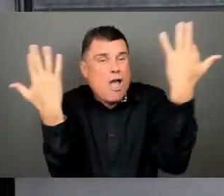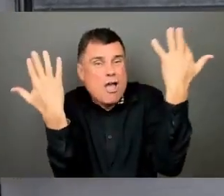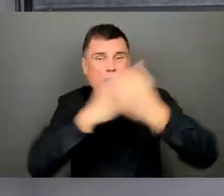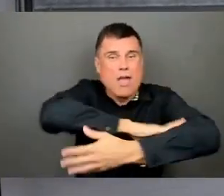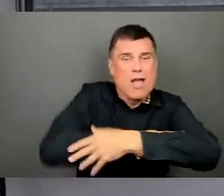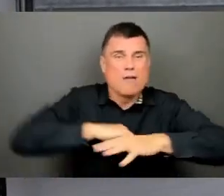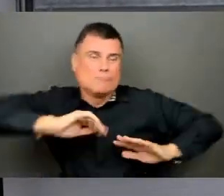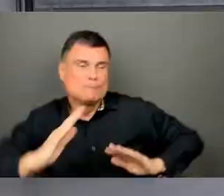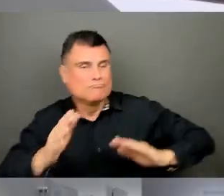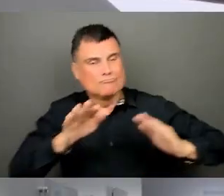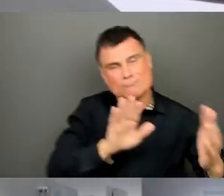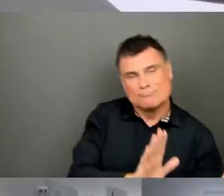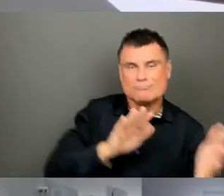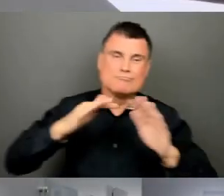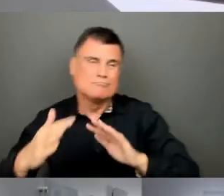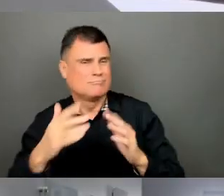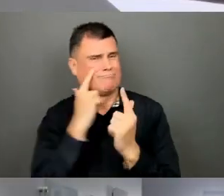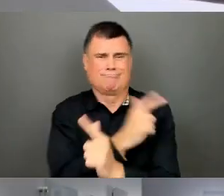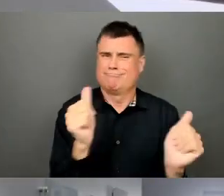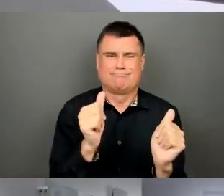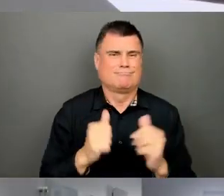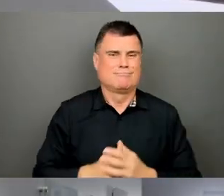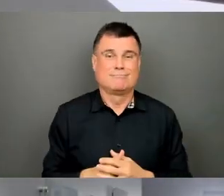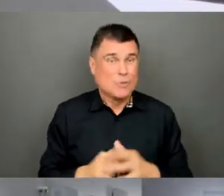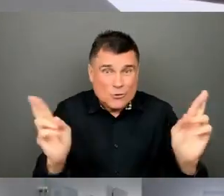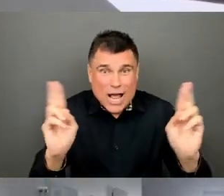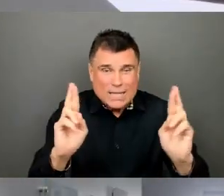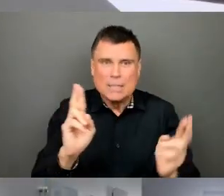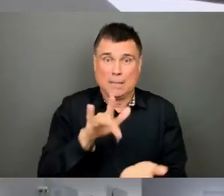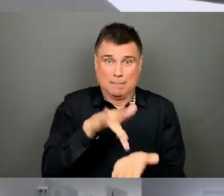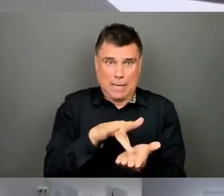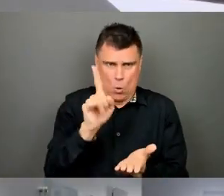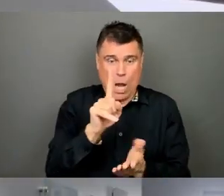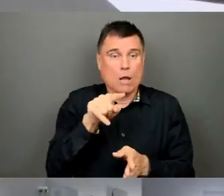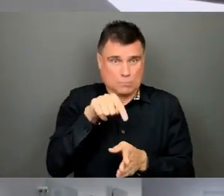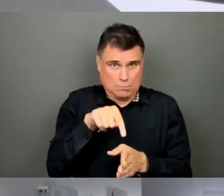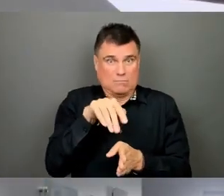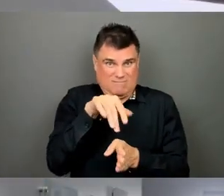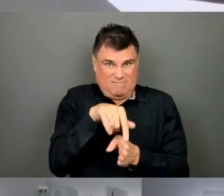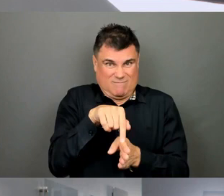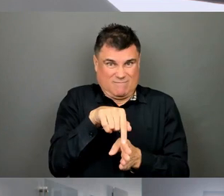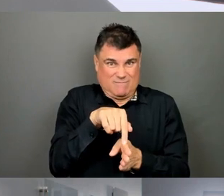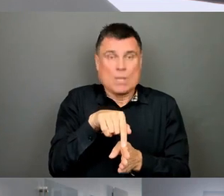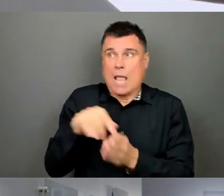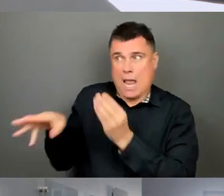arms, right, together. All right, step to the center. Let's roll the music. Let's do it together.